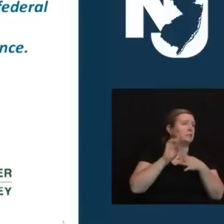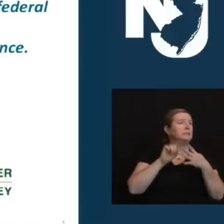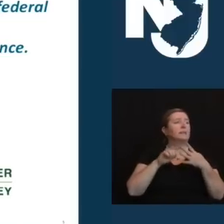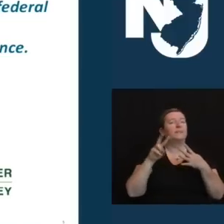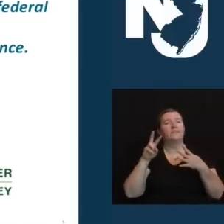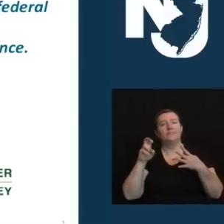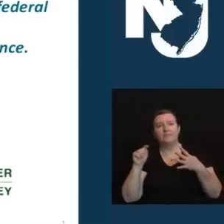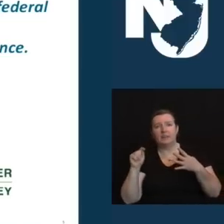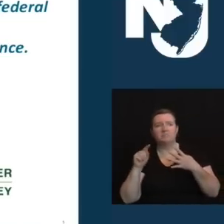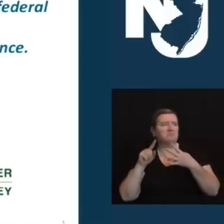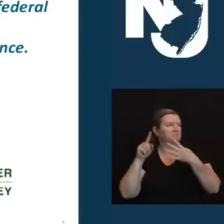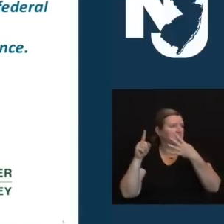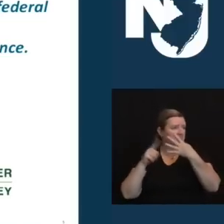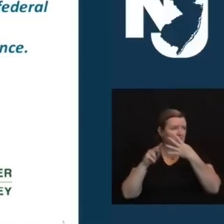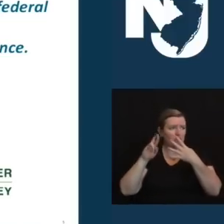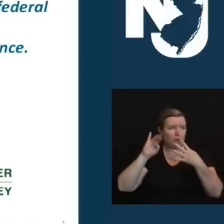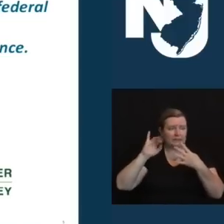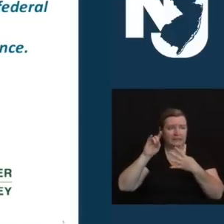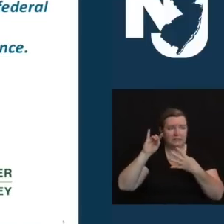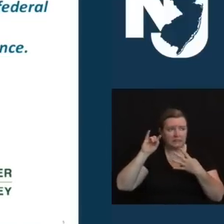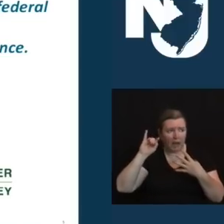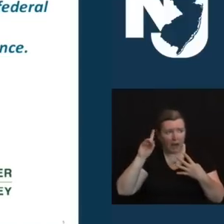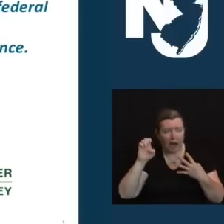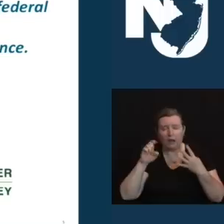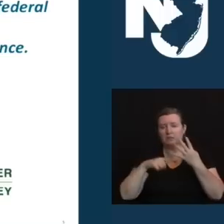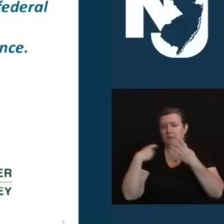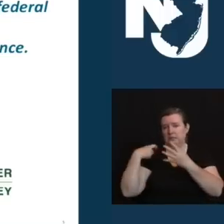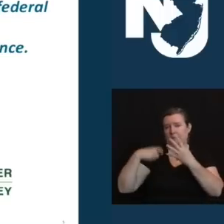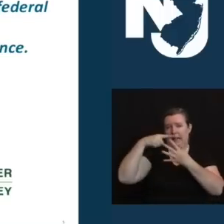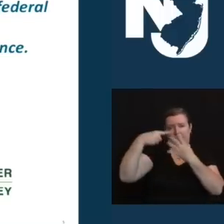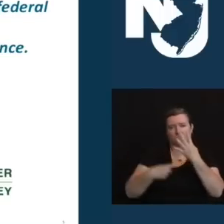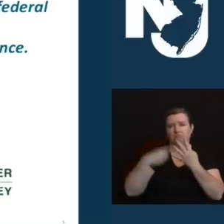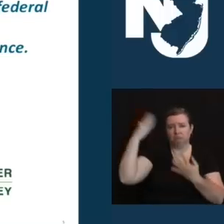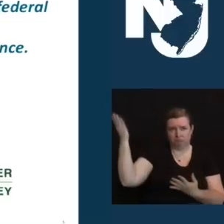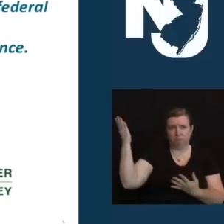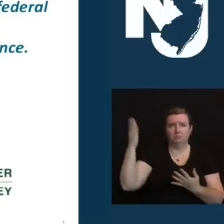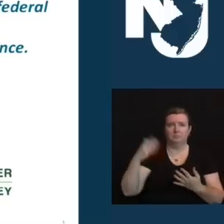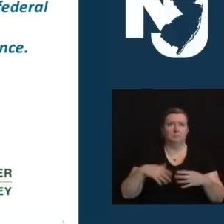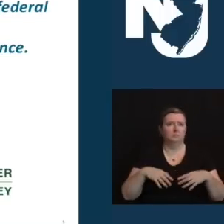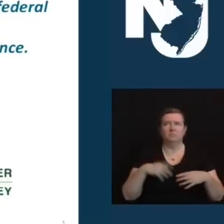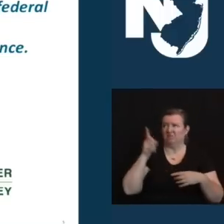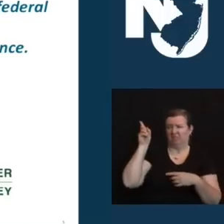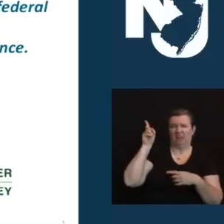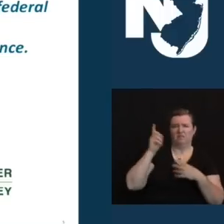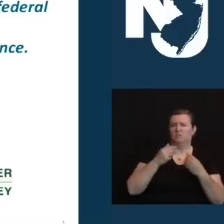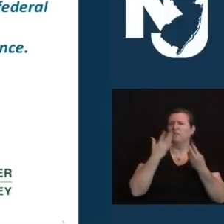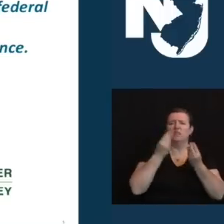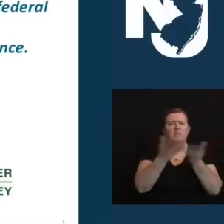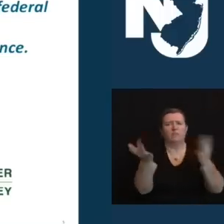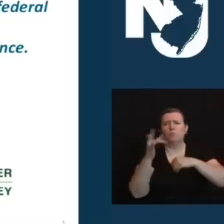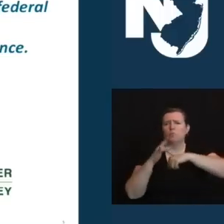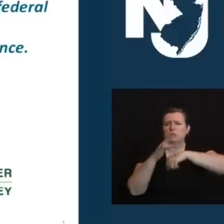on. We'll continue to work around the clock to get as much resources on the street as we can. And with